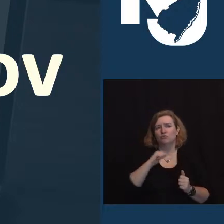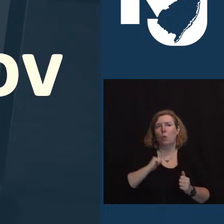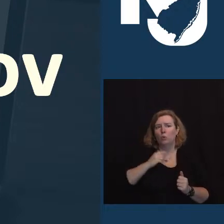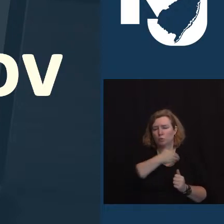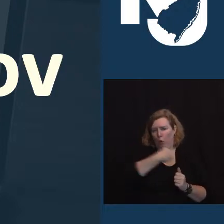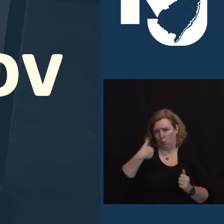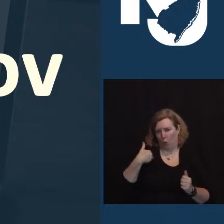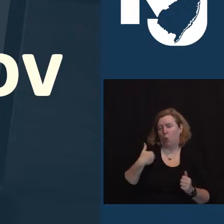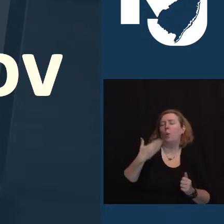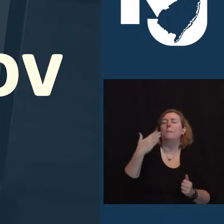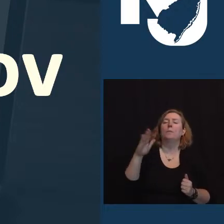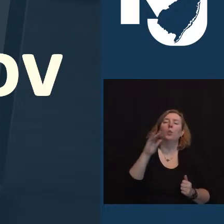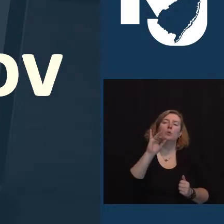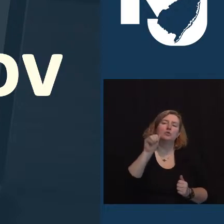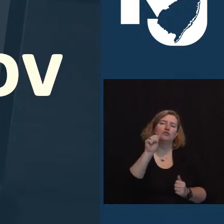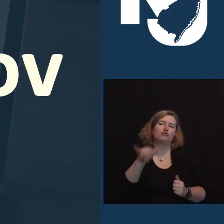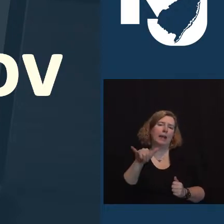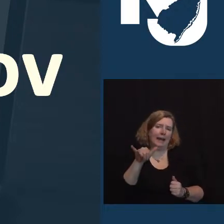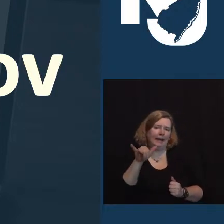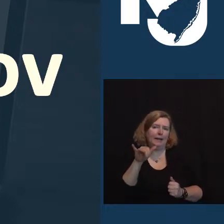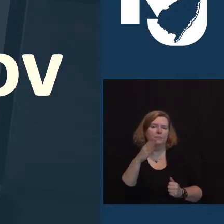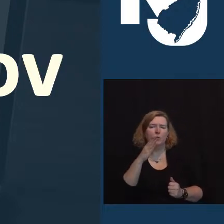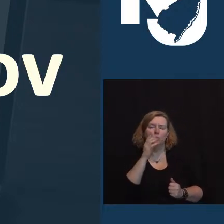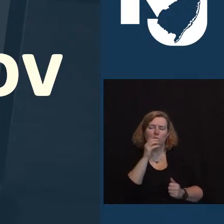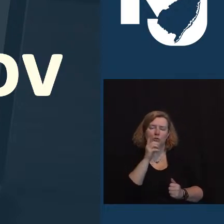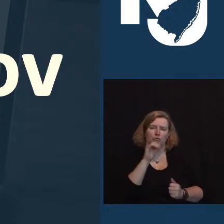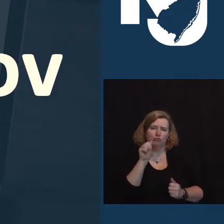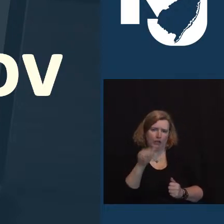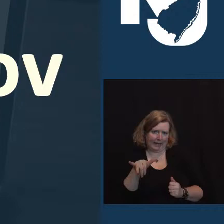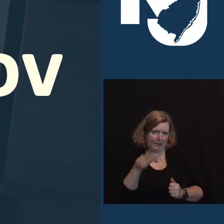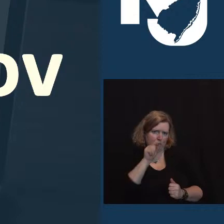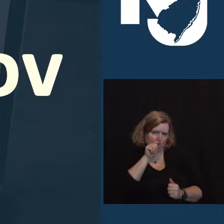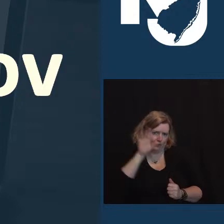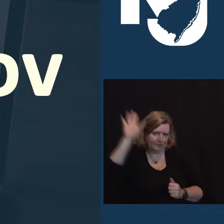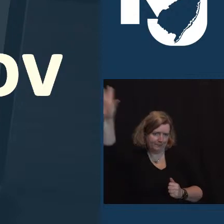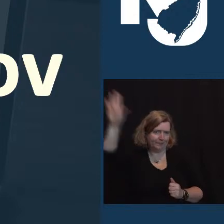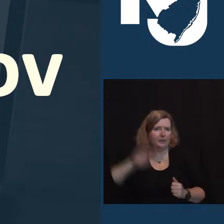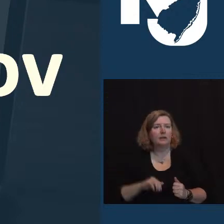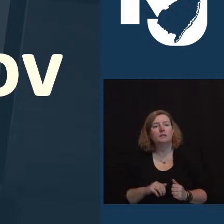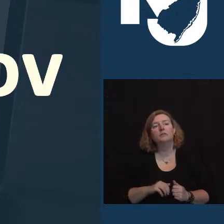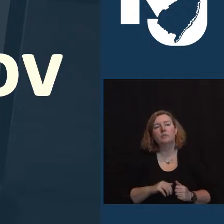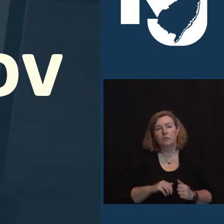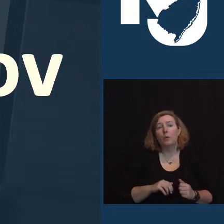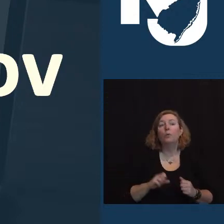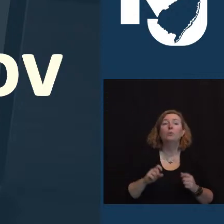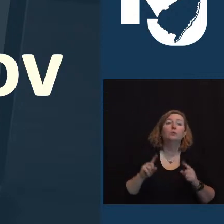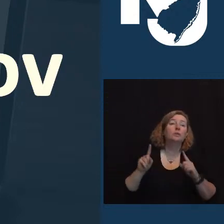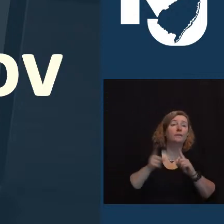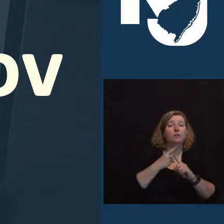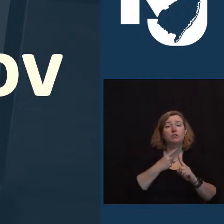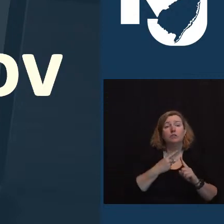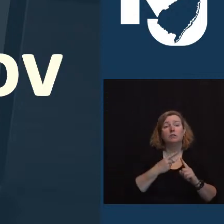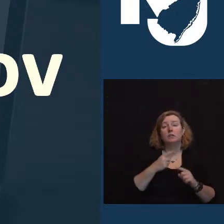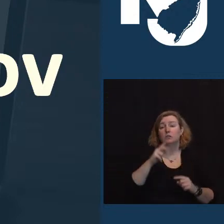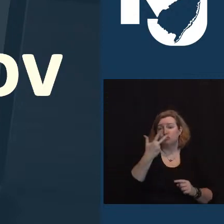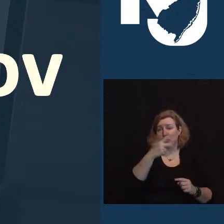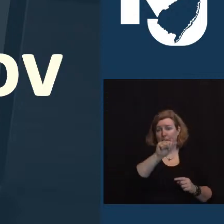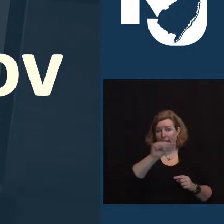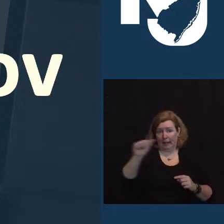Trenton's history. It's the first AAA game, Pat, we believe in 70 years in New